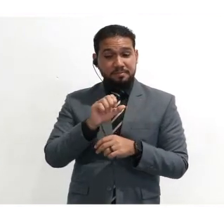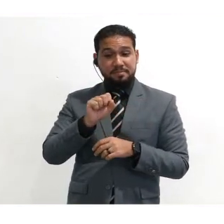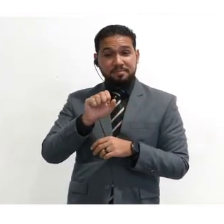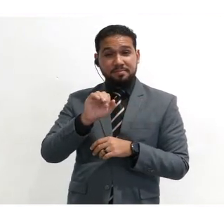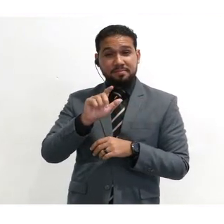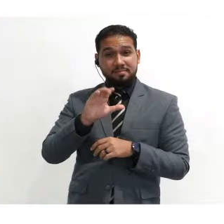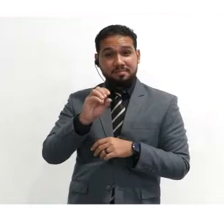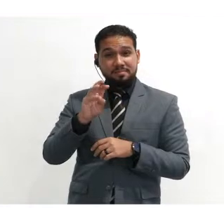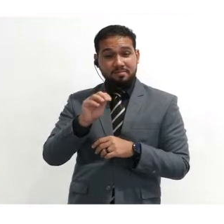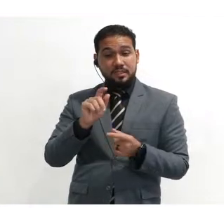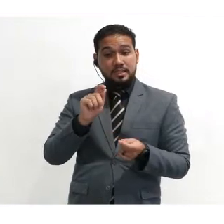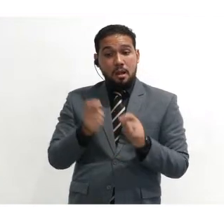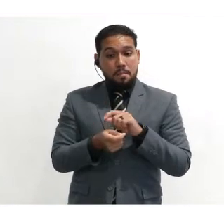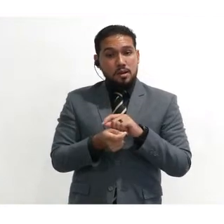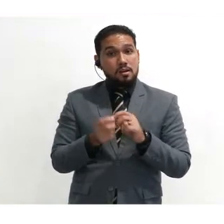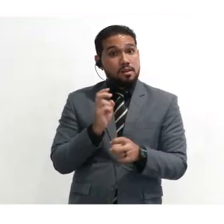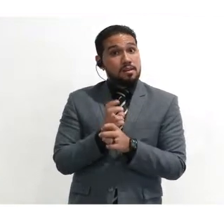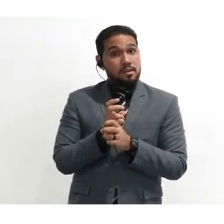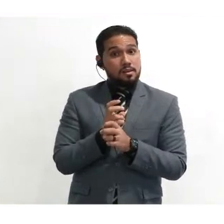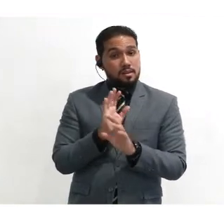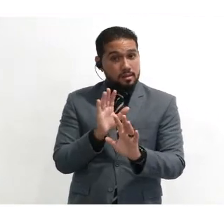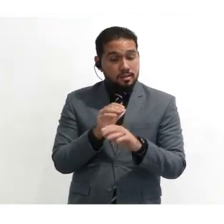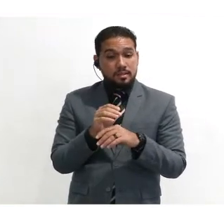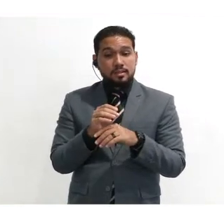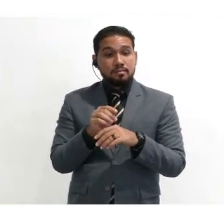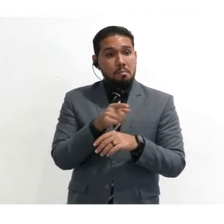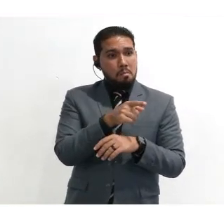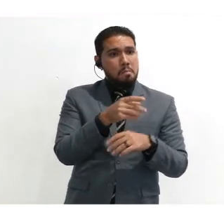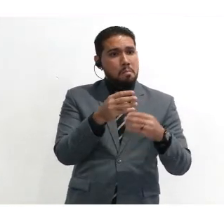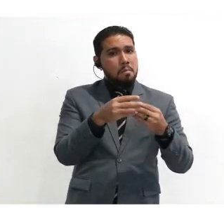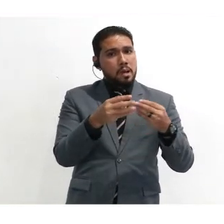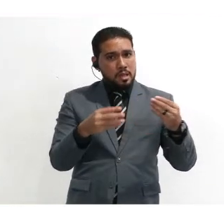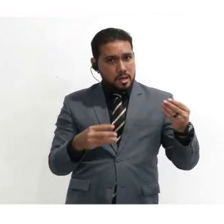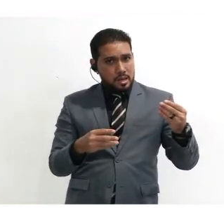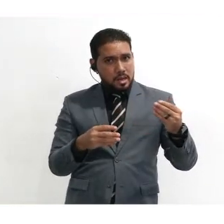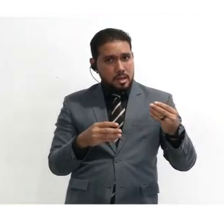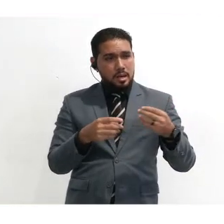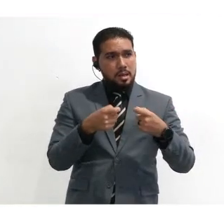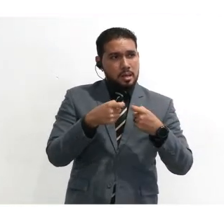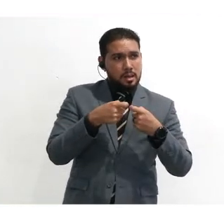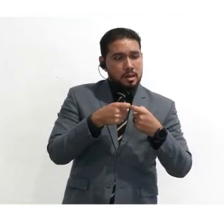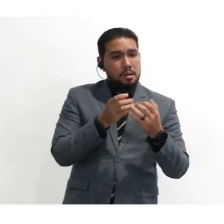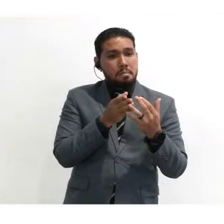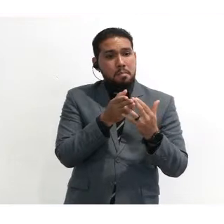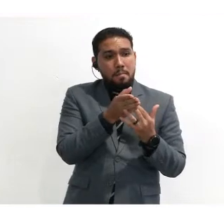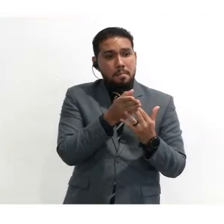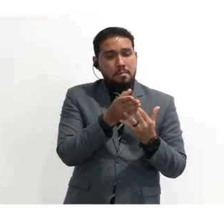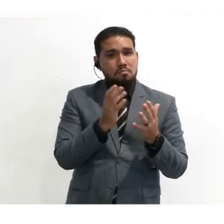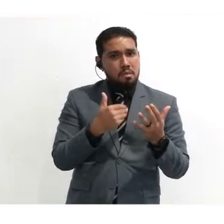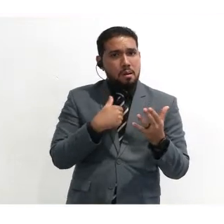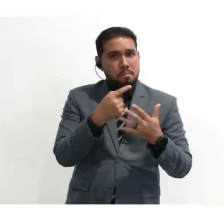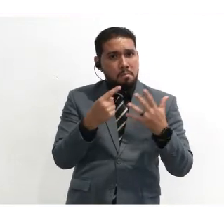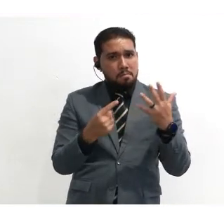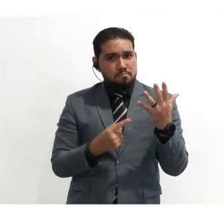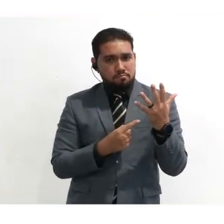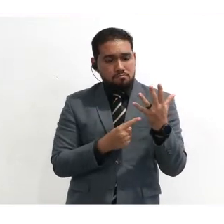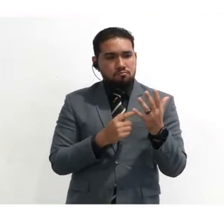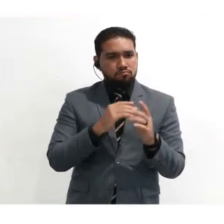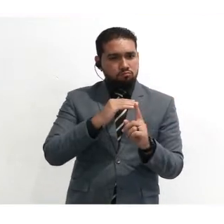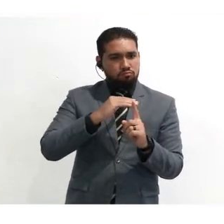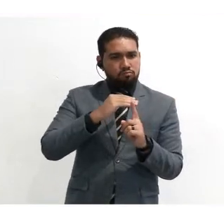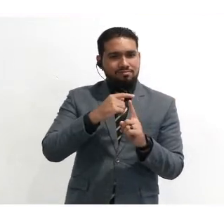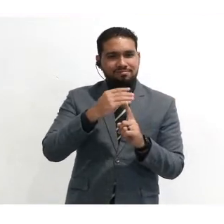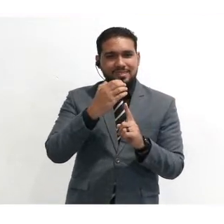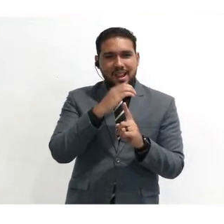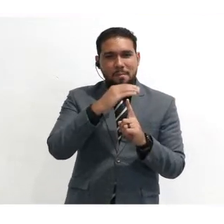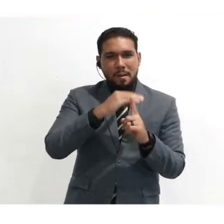other applications, silicon carbide or, gallium arsenide, whatever, but it's